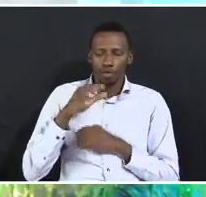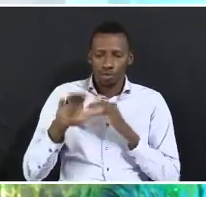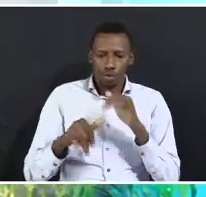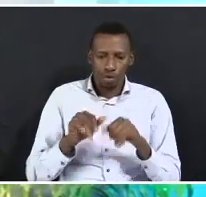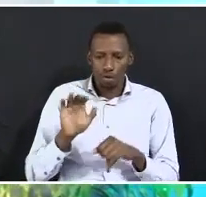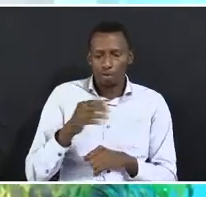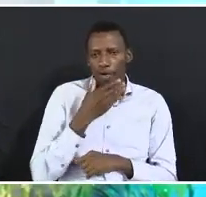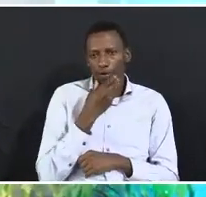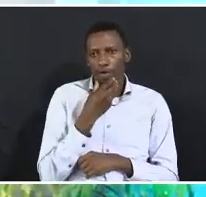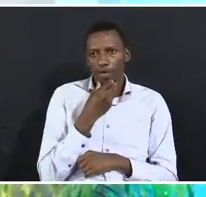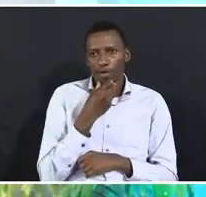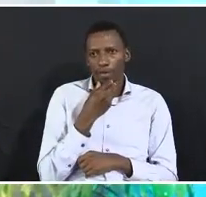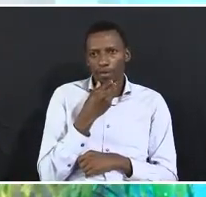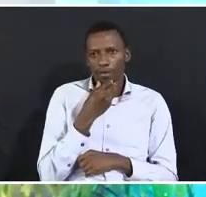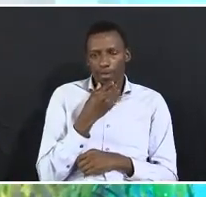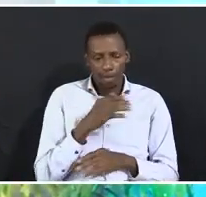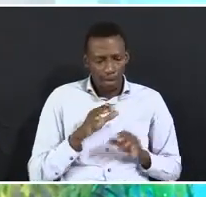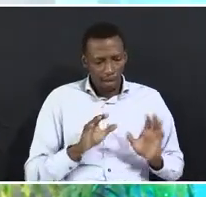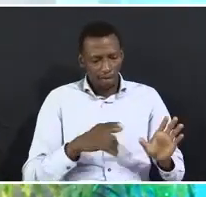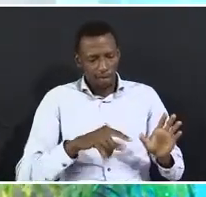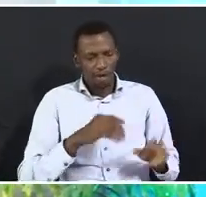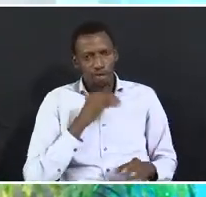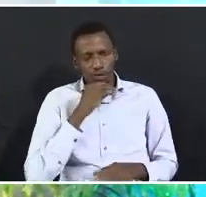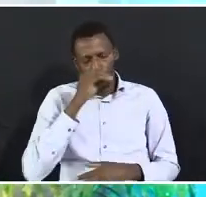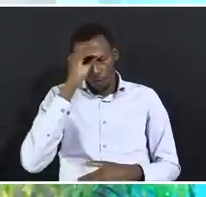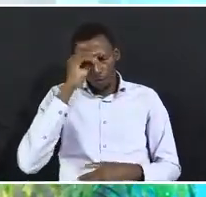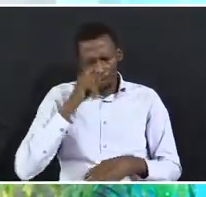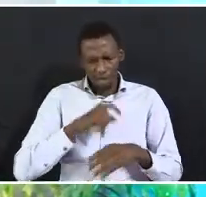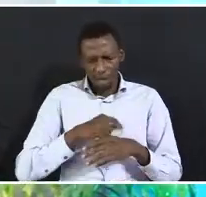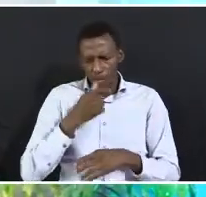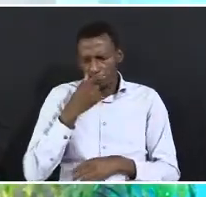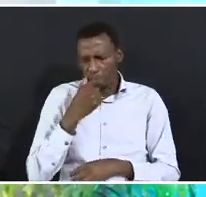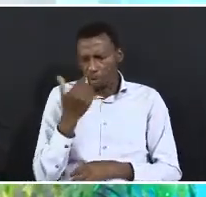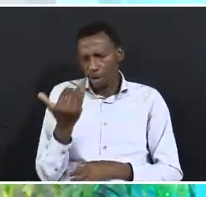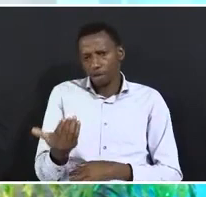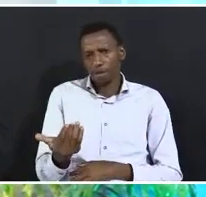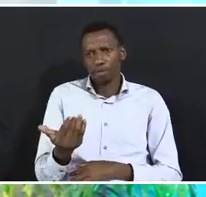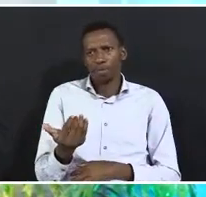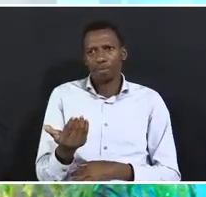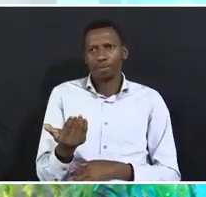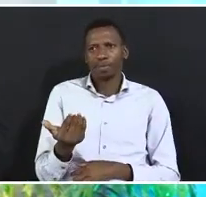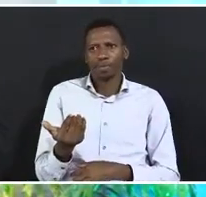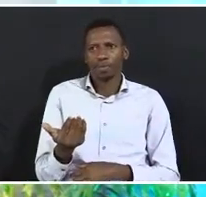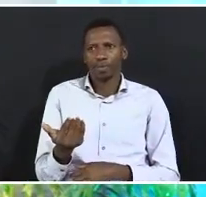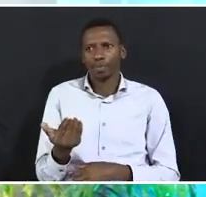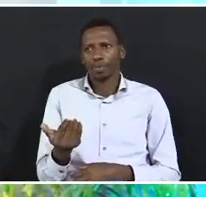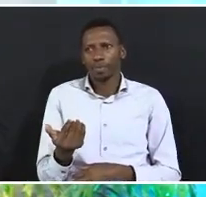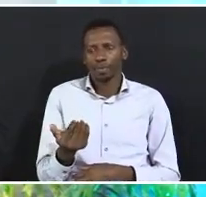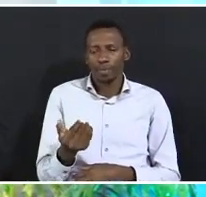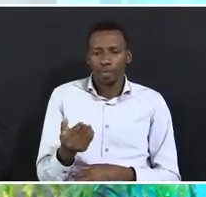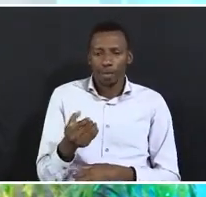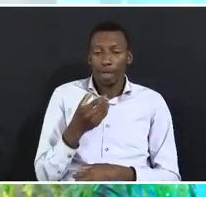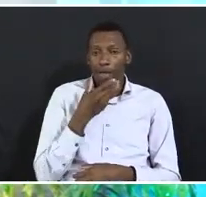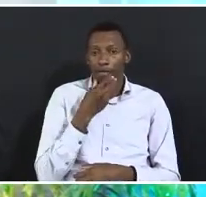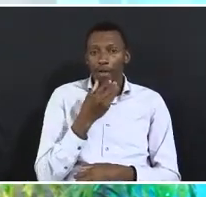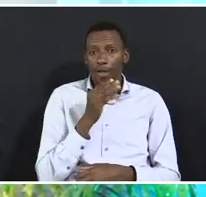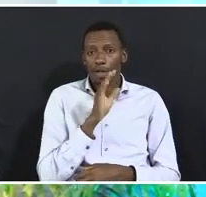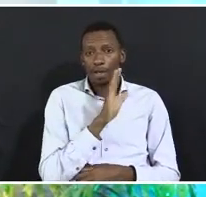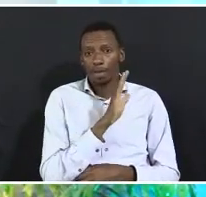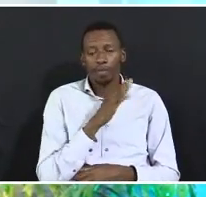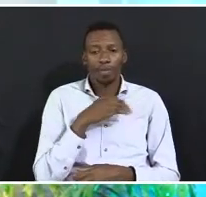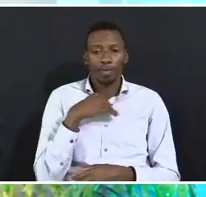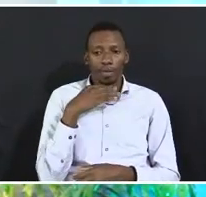that? Leaving us orphaned at that age. His death left us